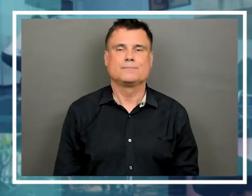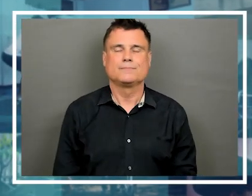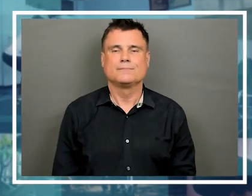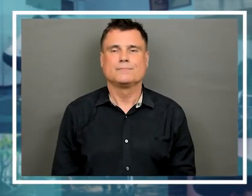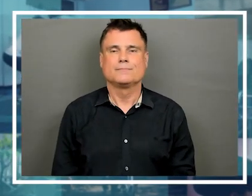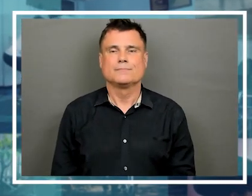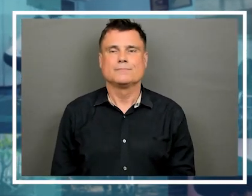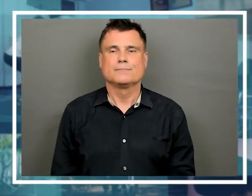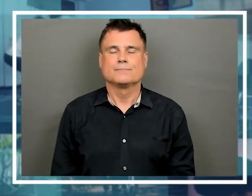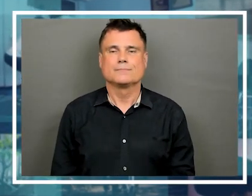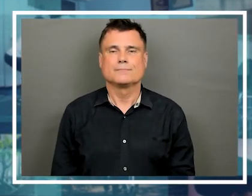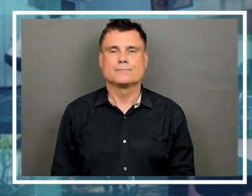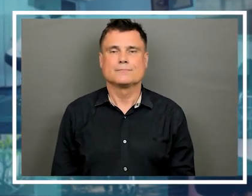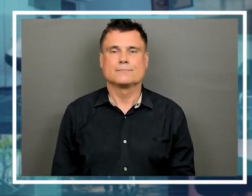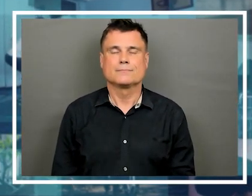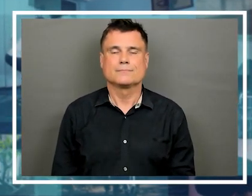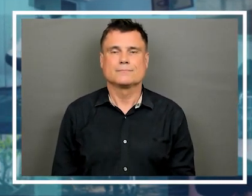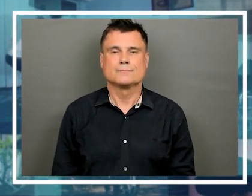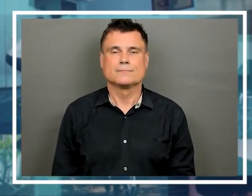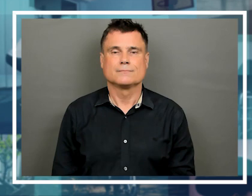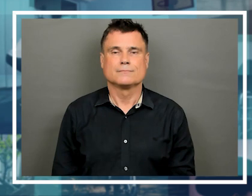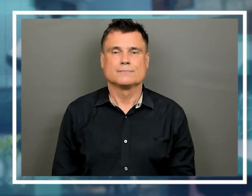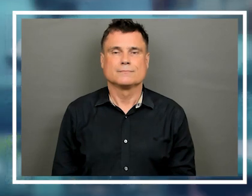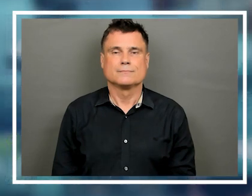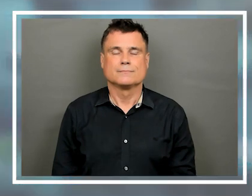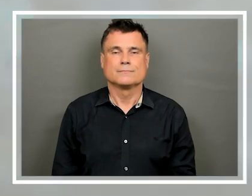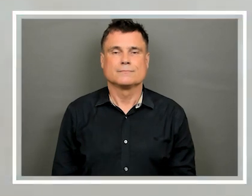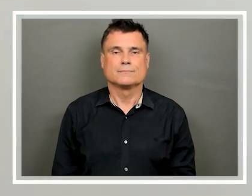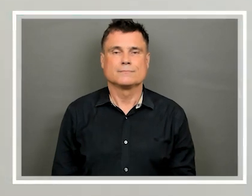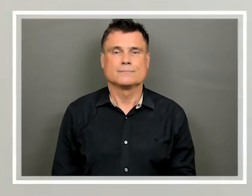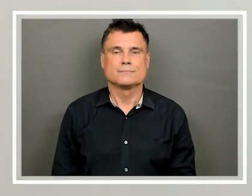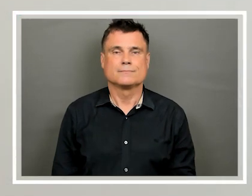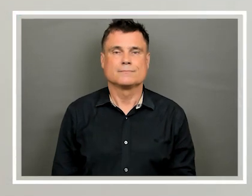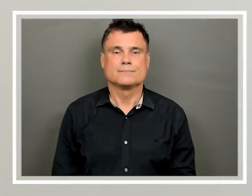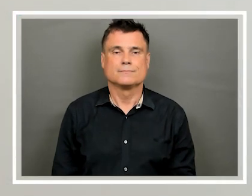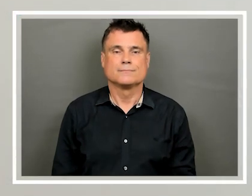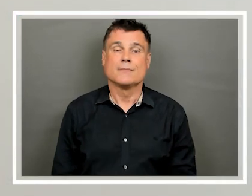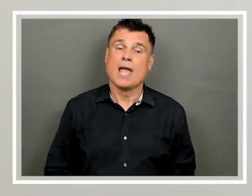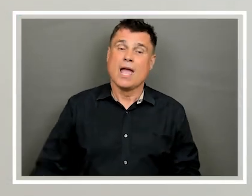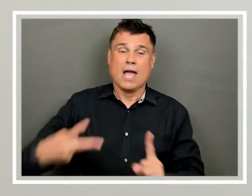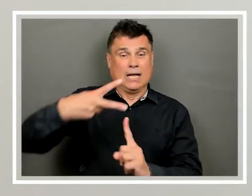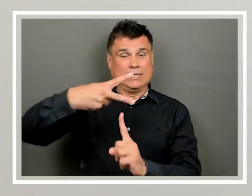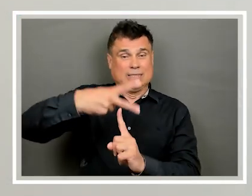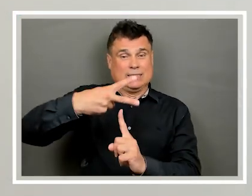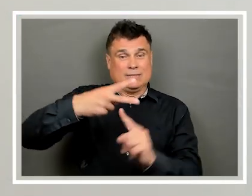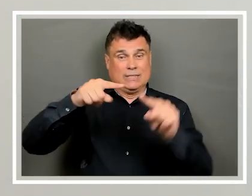Marcelina, 23, from Samoa, speaks in Samoan Sign Language.